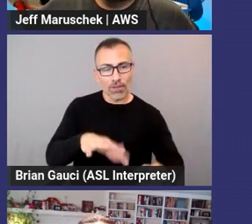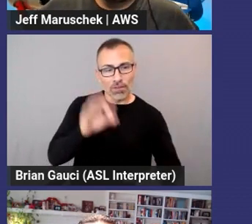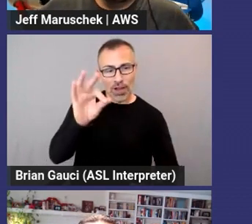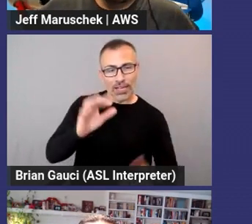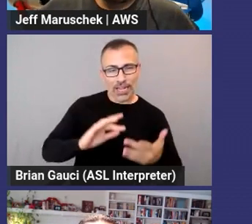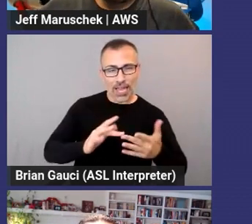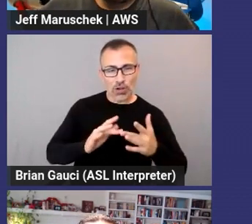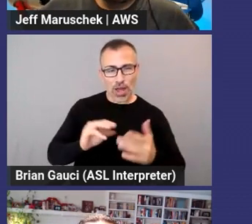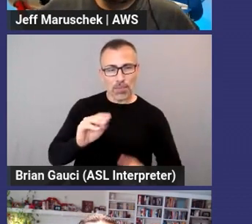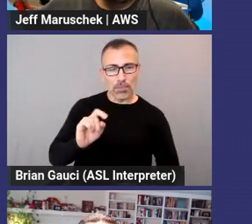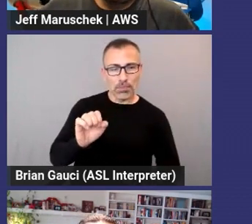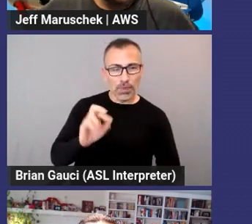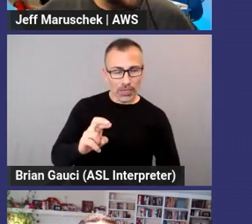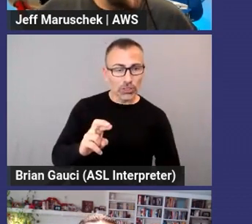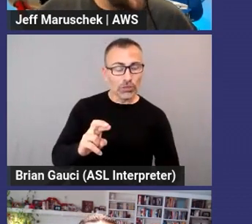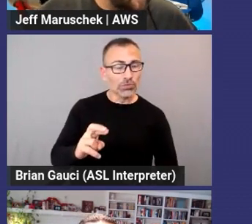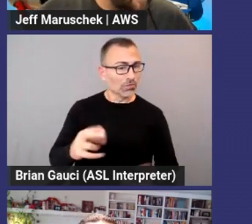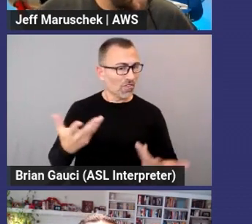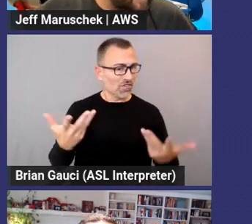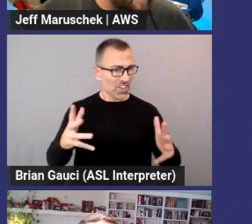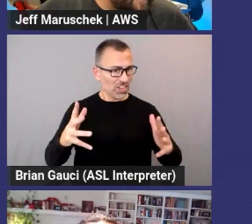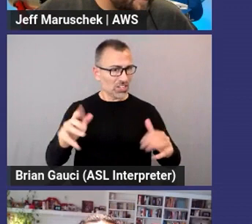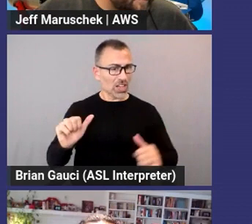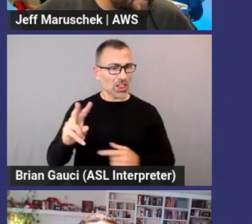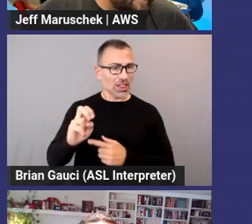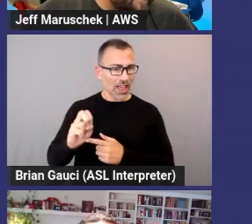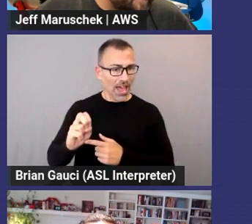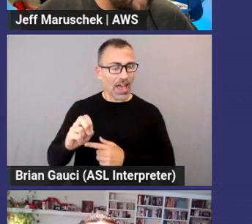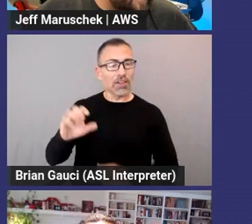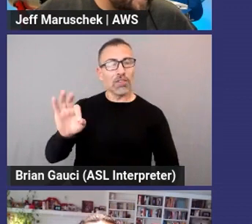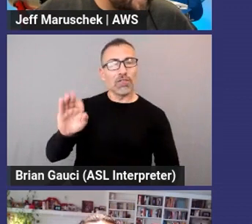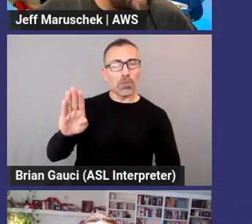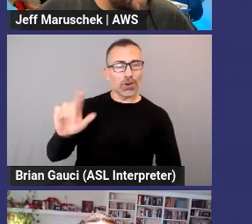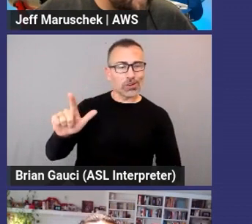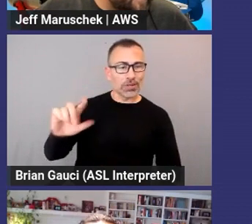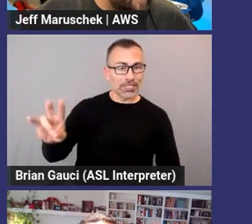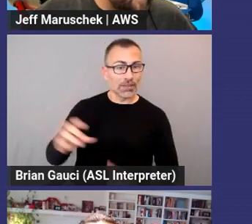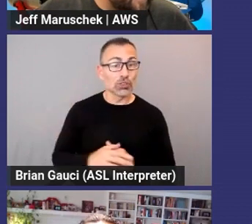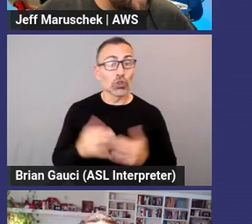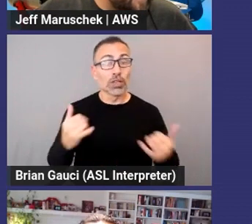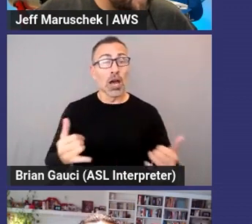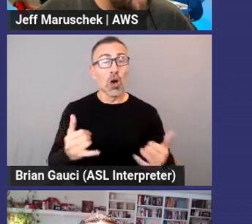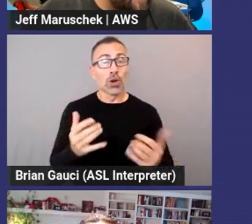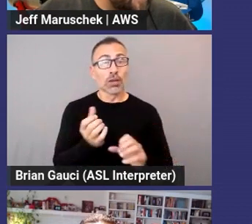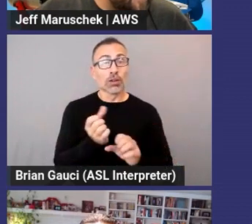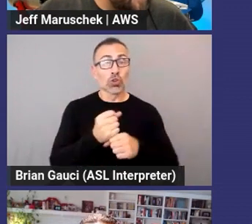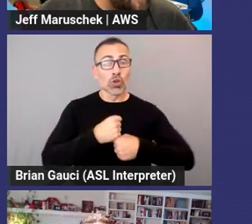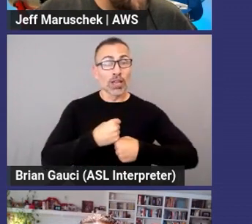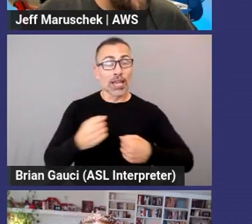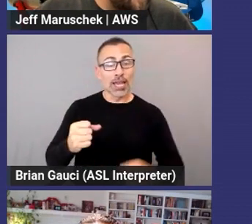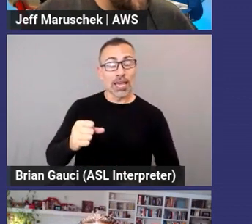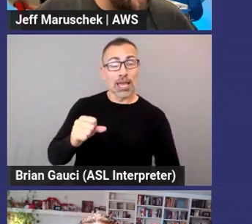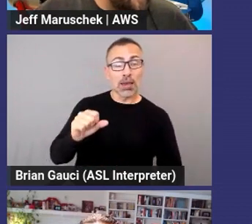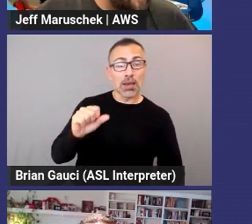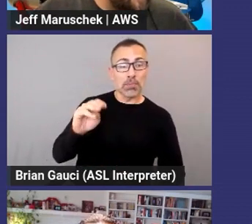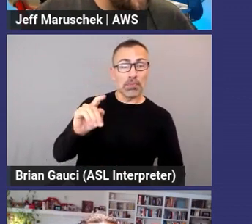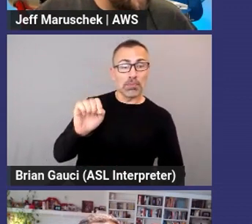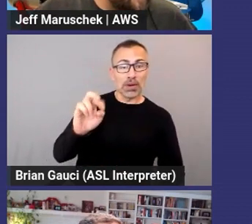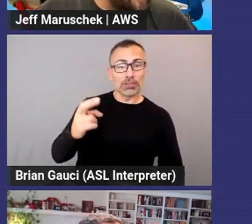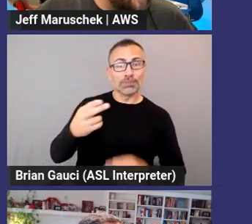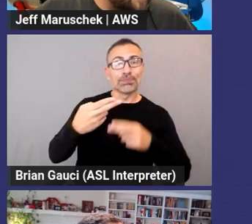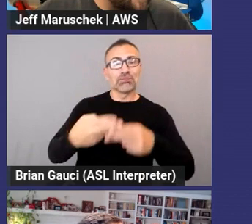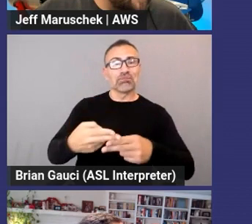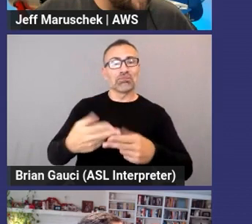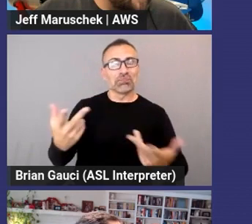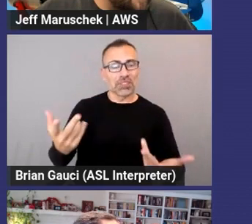the first step is to click Create Monitor and give the monitor a name. Let's call it Test. Next, we are going to